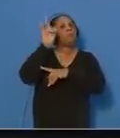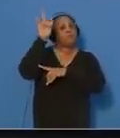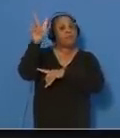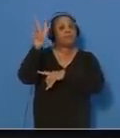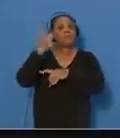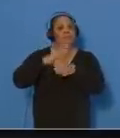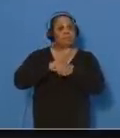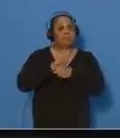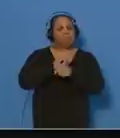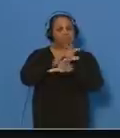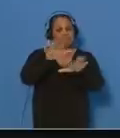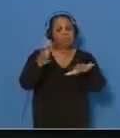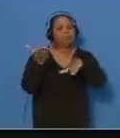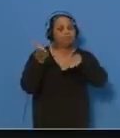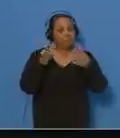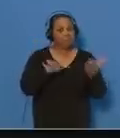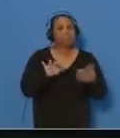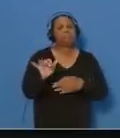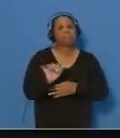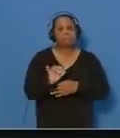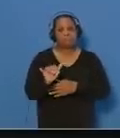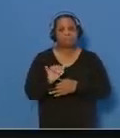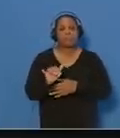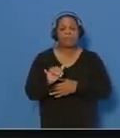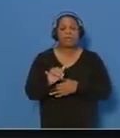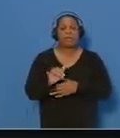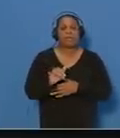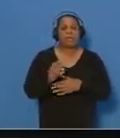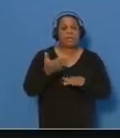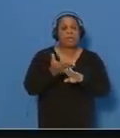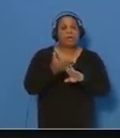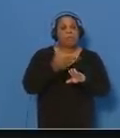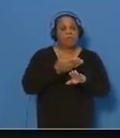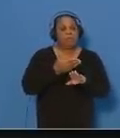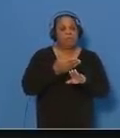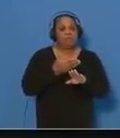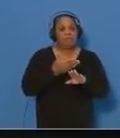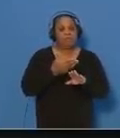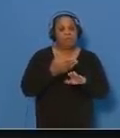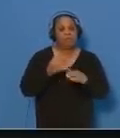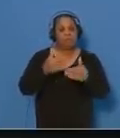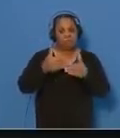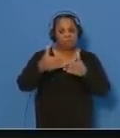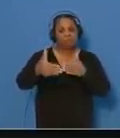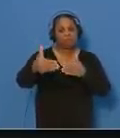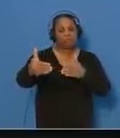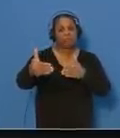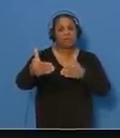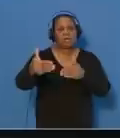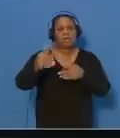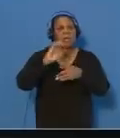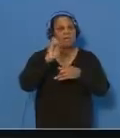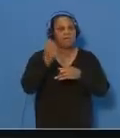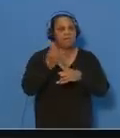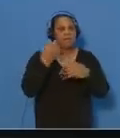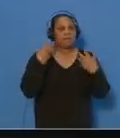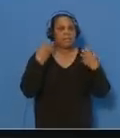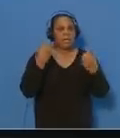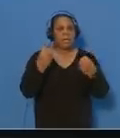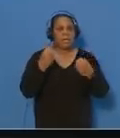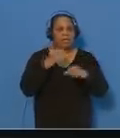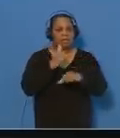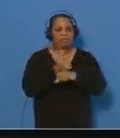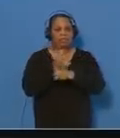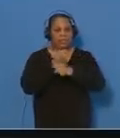this virus. Before I move on, I would like to note that the environmental health, vector control, and